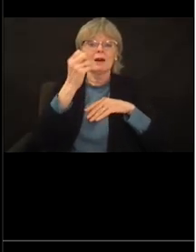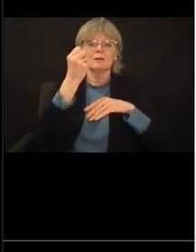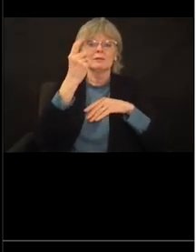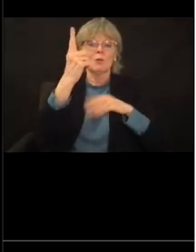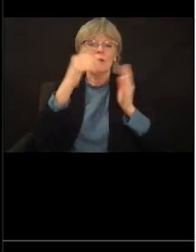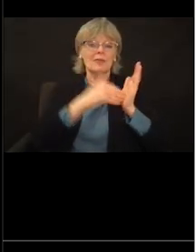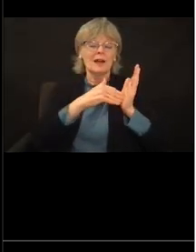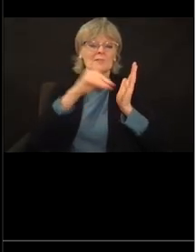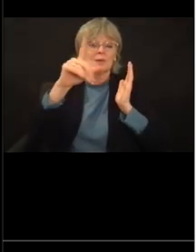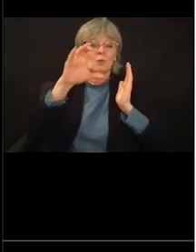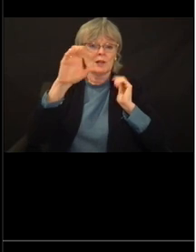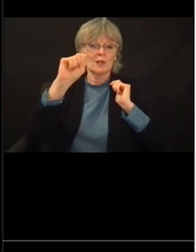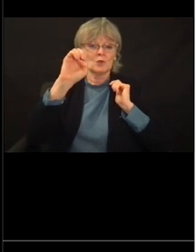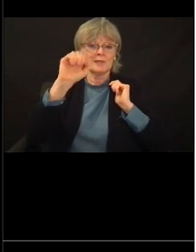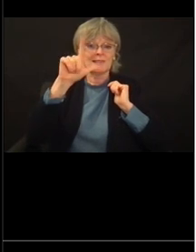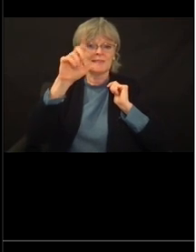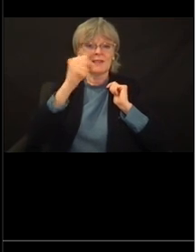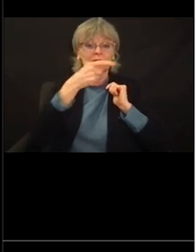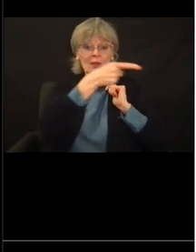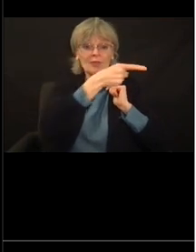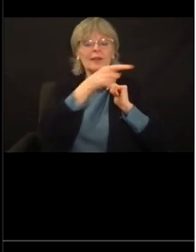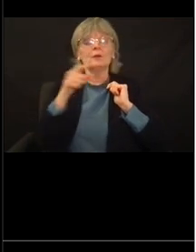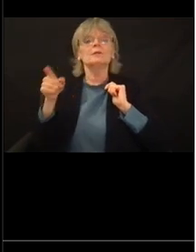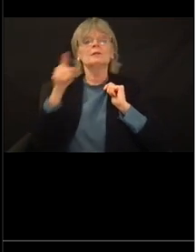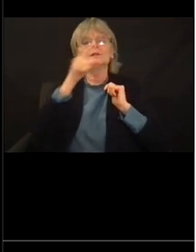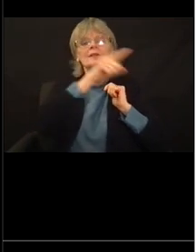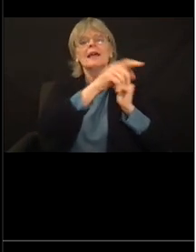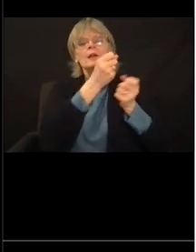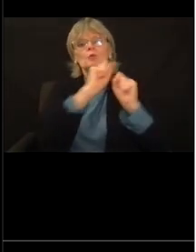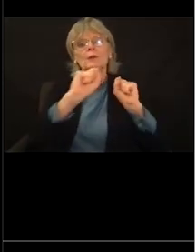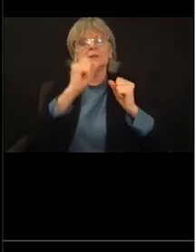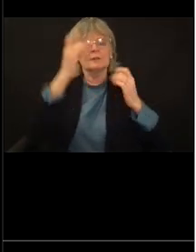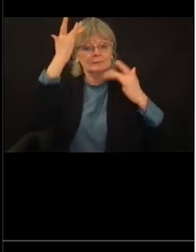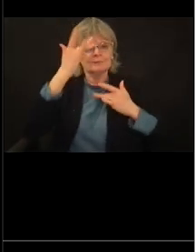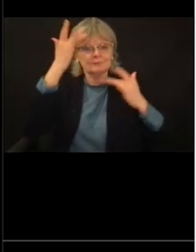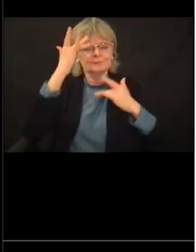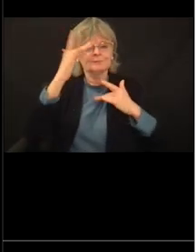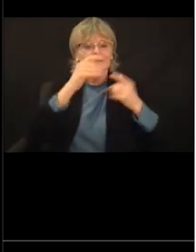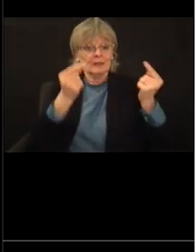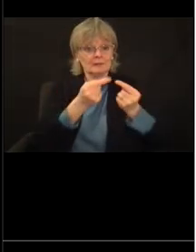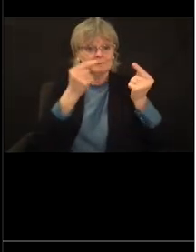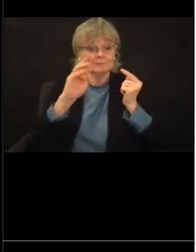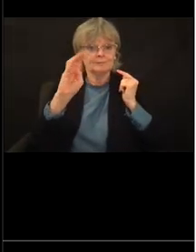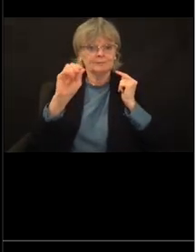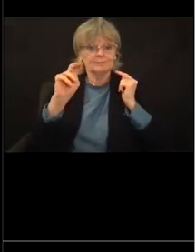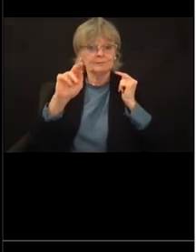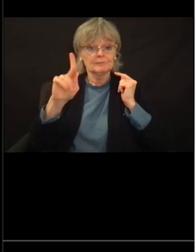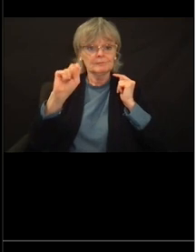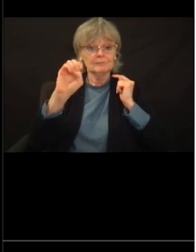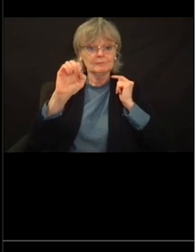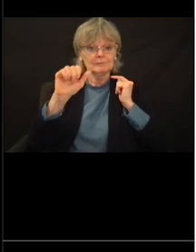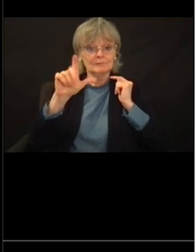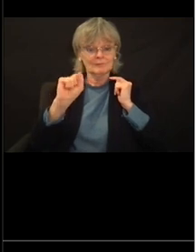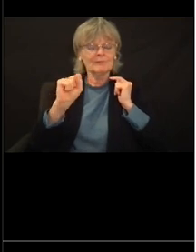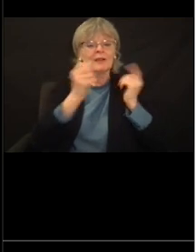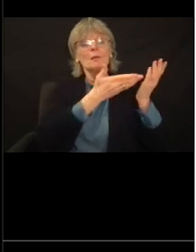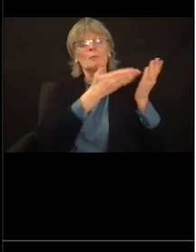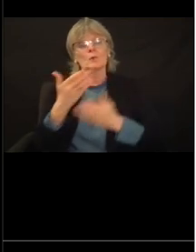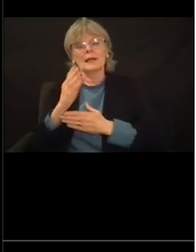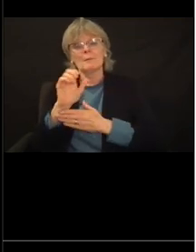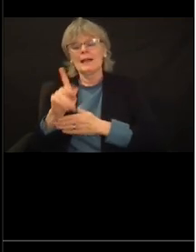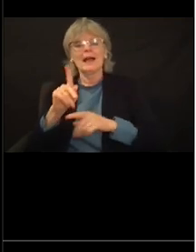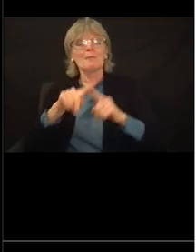now, and they rescue those sick and injured monk seals and they bring them back, but they're not running their vessels right now, so we currently do not